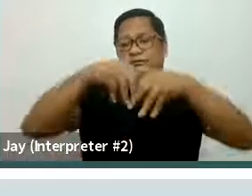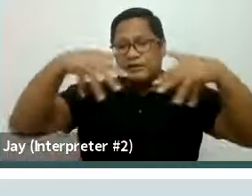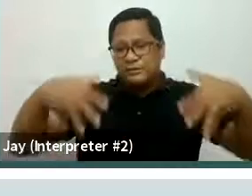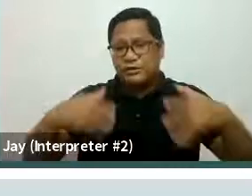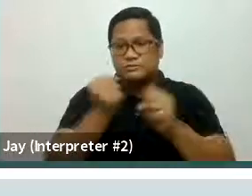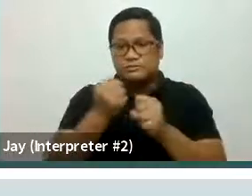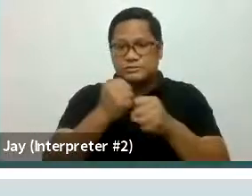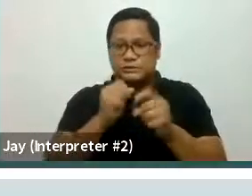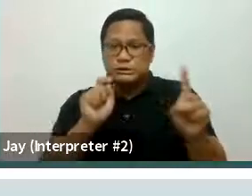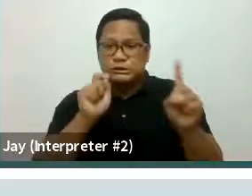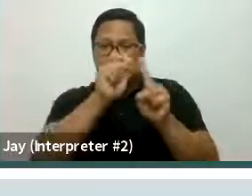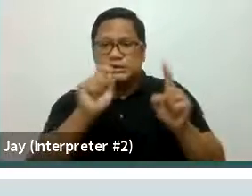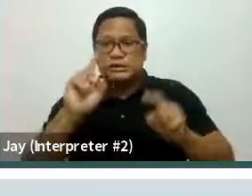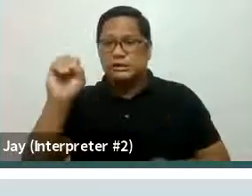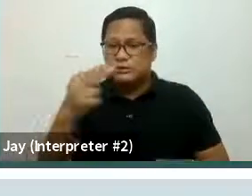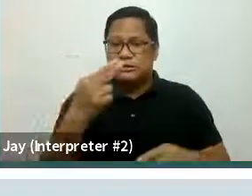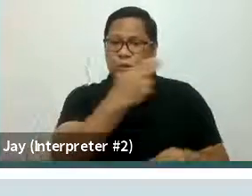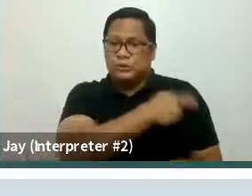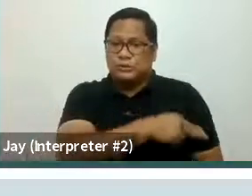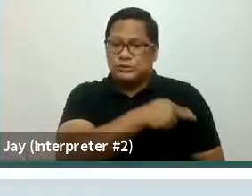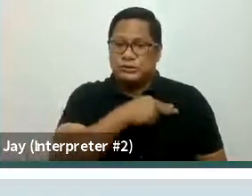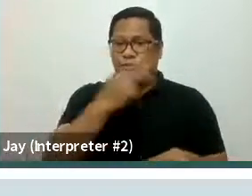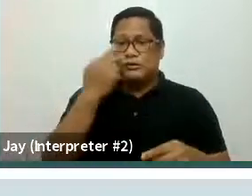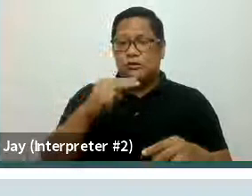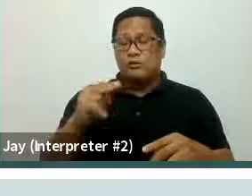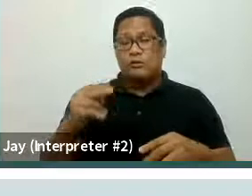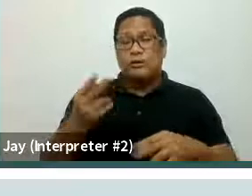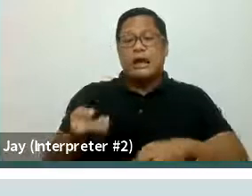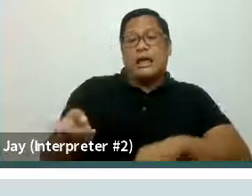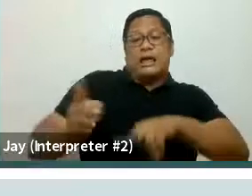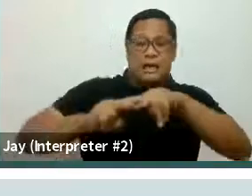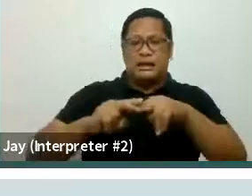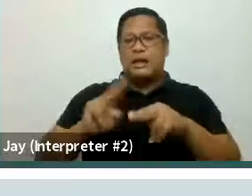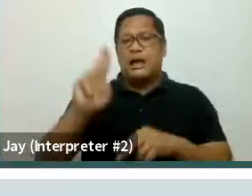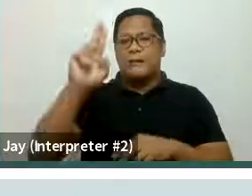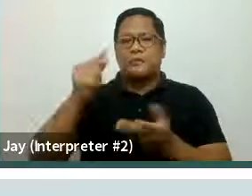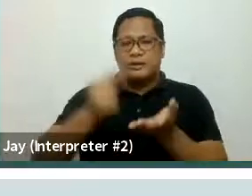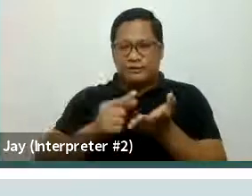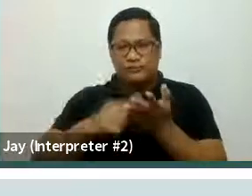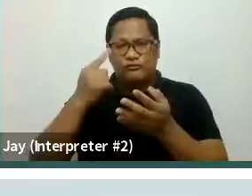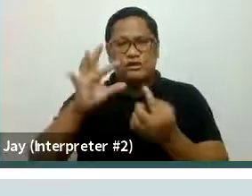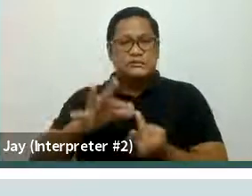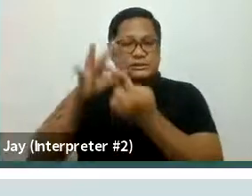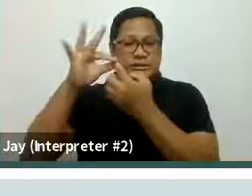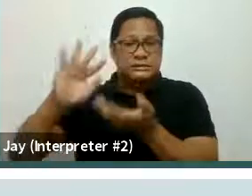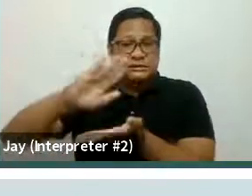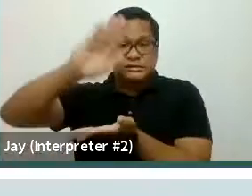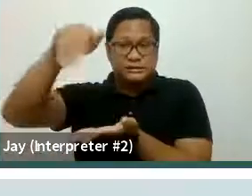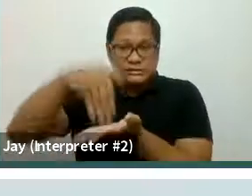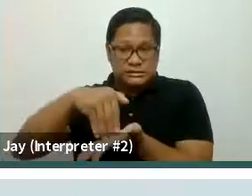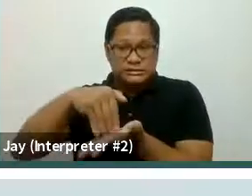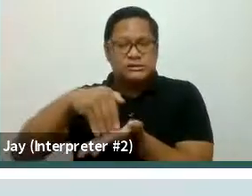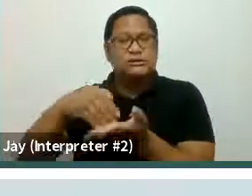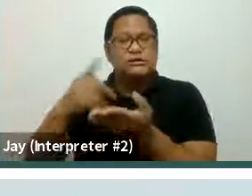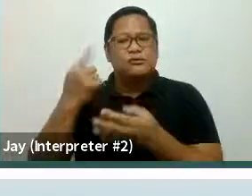and targeted DOH hospitals for upgrading to become specialty centers for one or